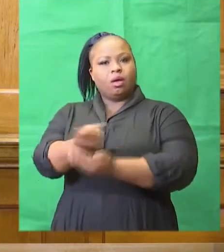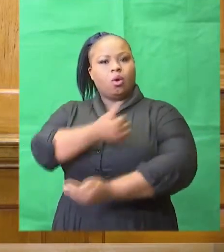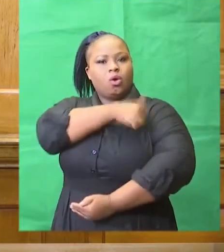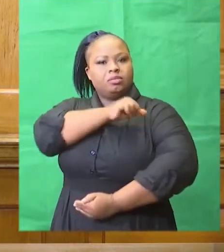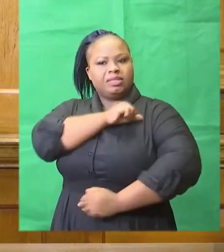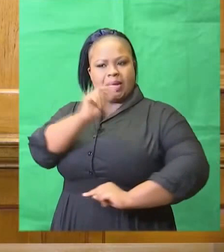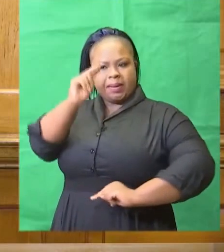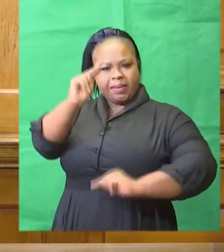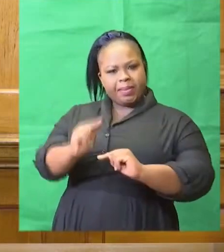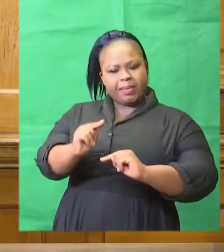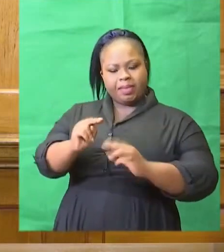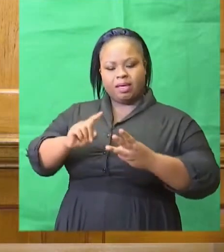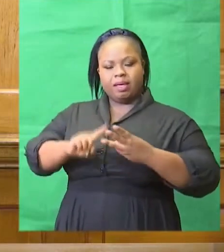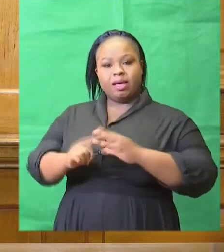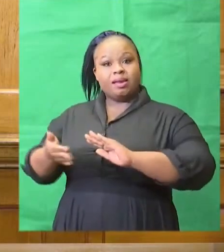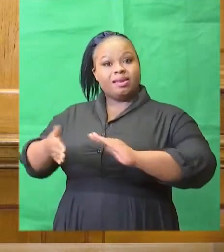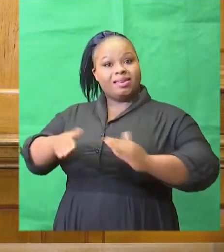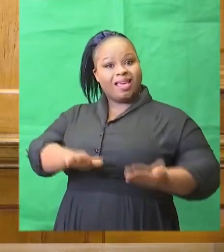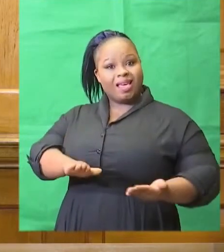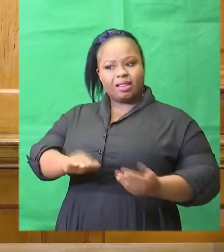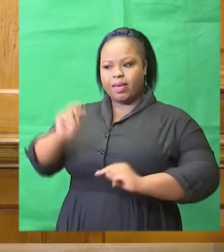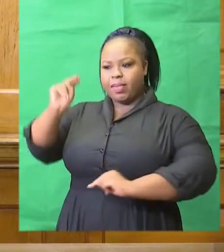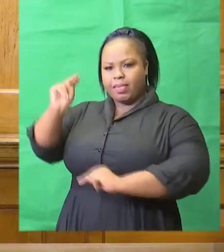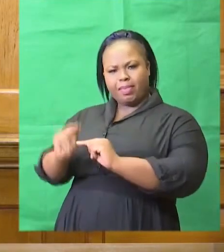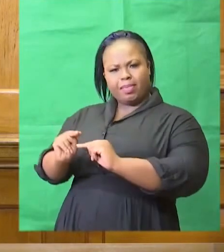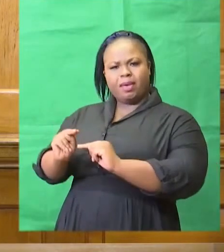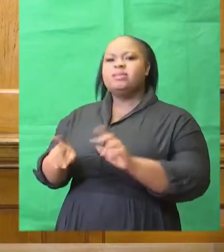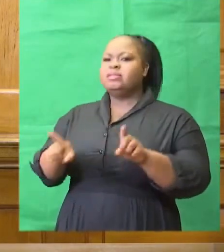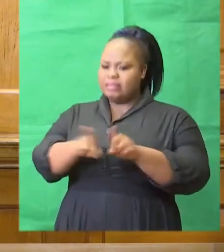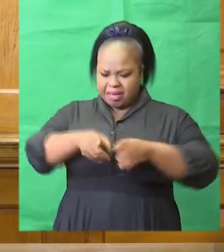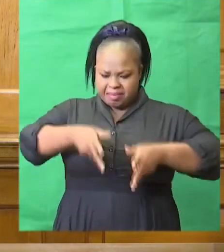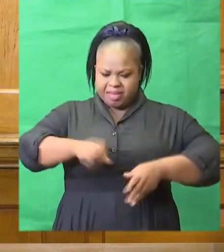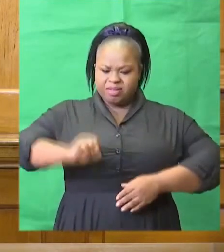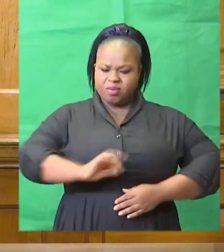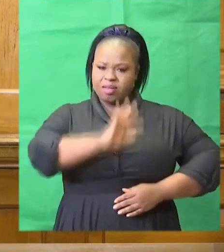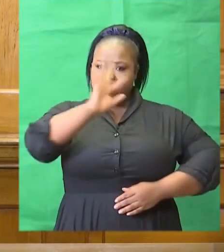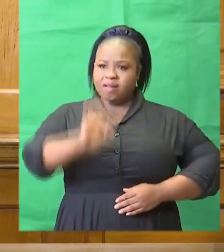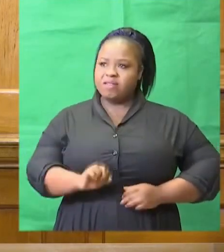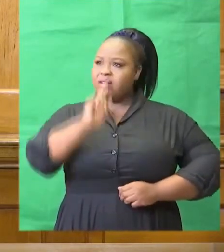hospitalization, and death in South Africa, and indeed across the world.